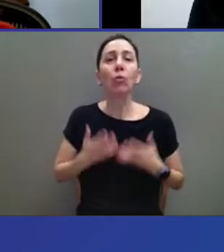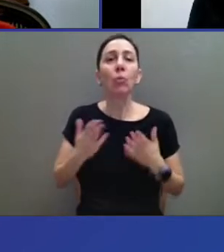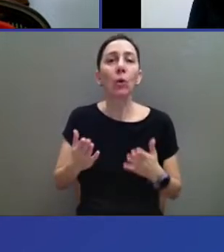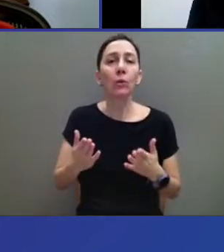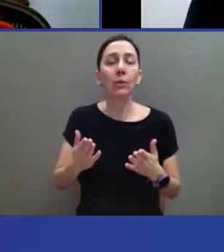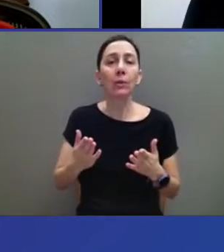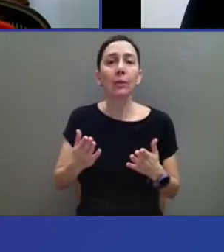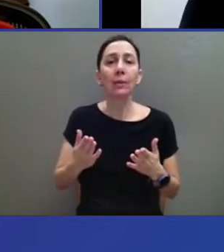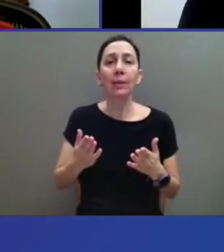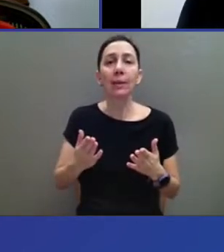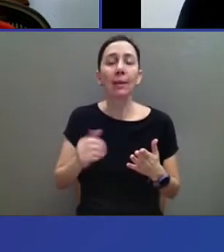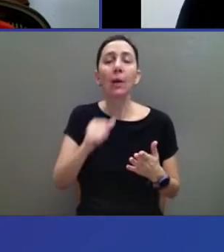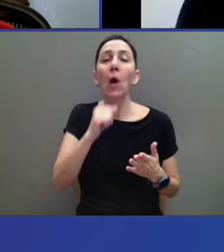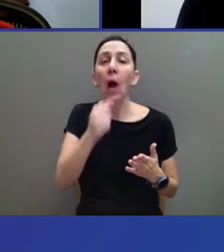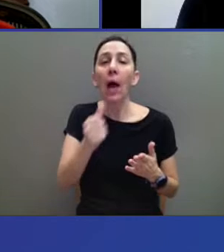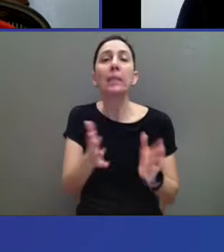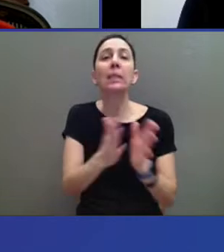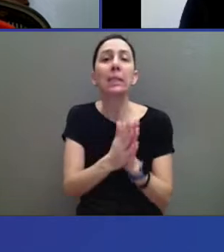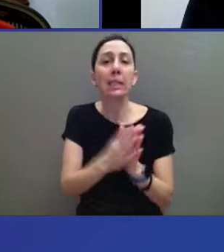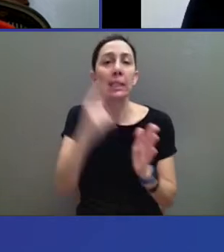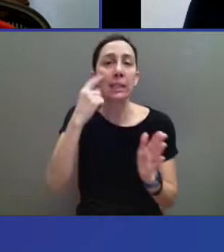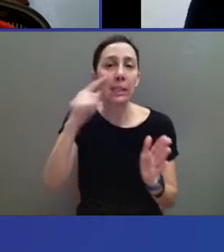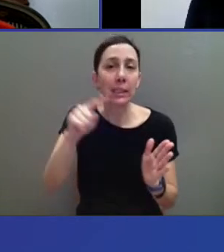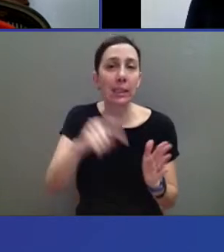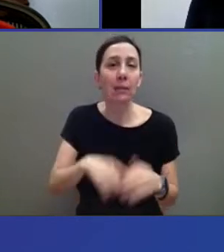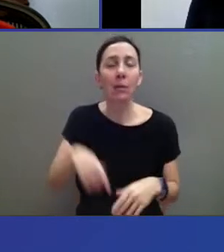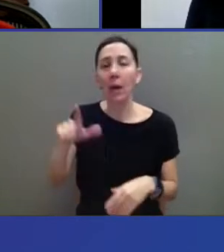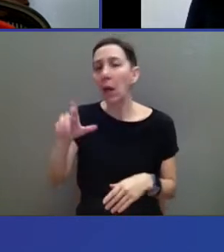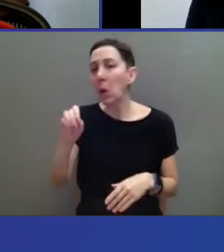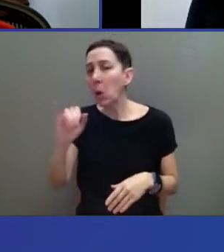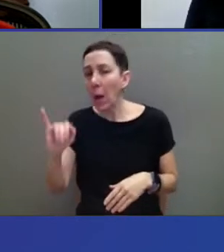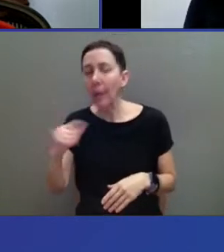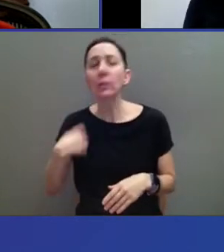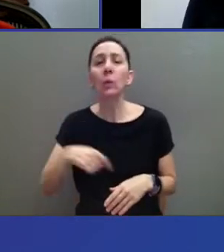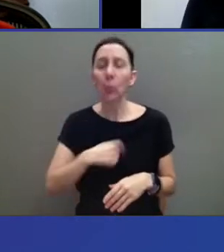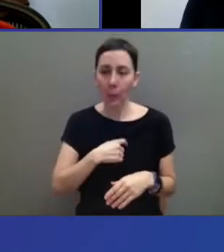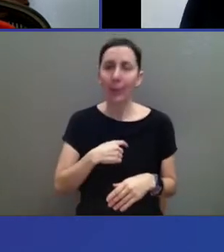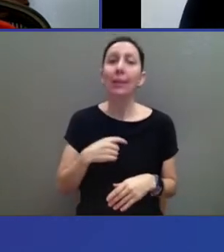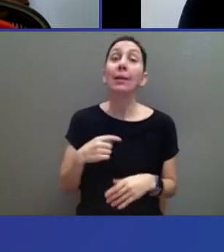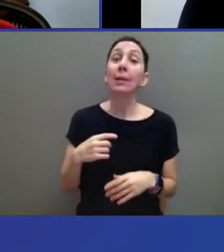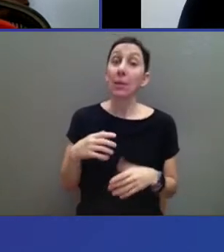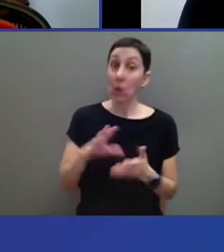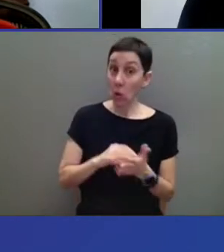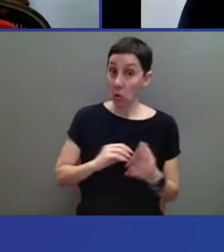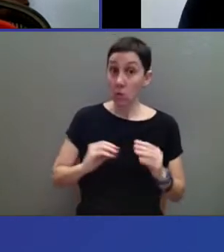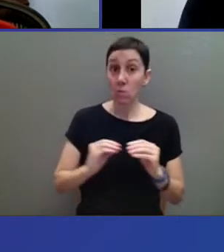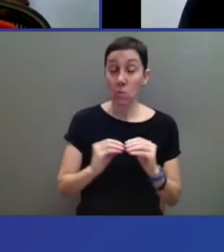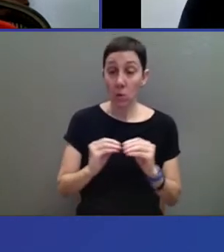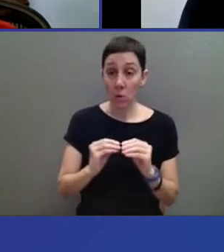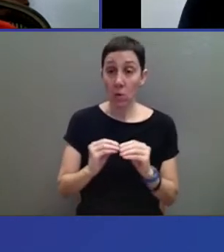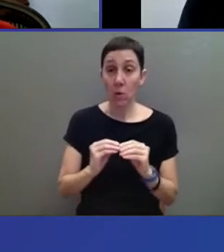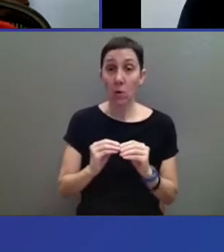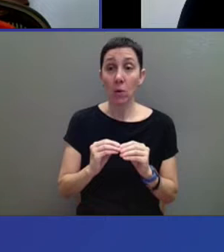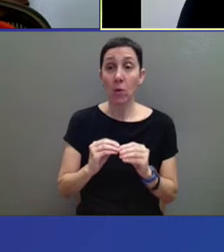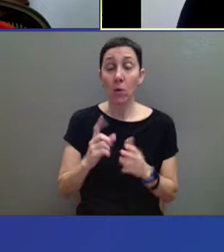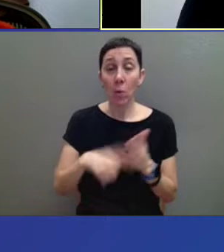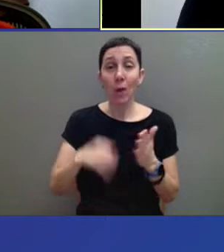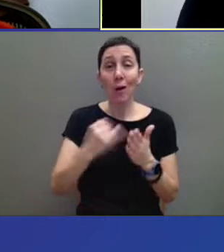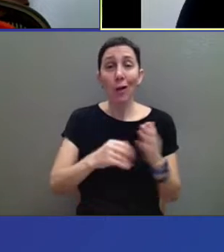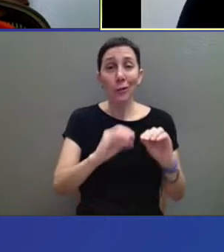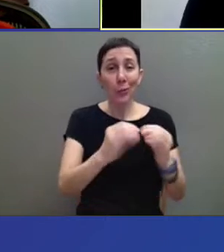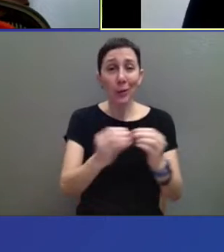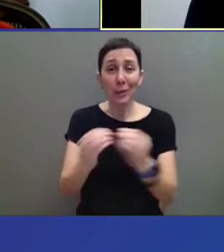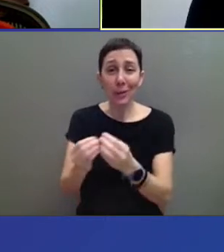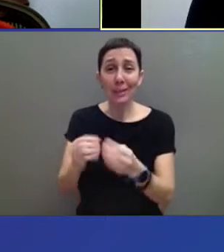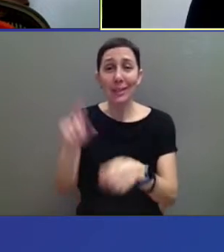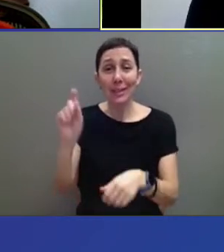or LOIs or meetings. And so this was a really great opportunity to learn more about the needs of arts organizations